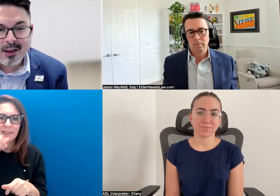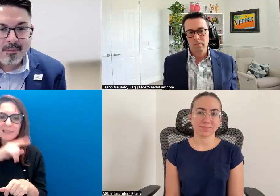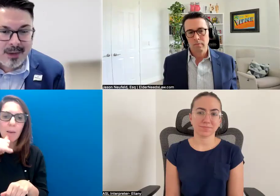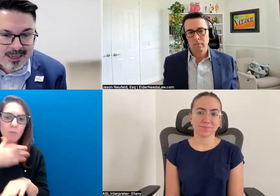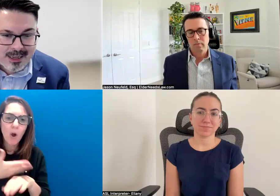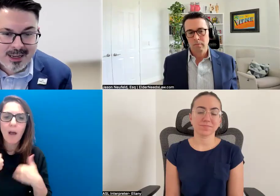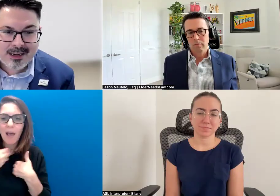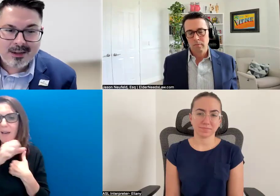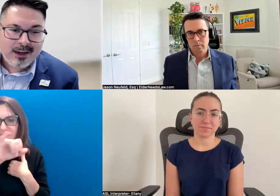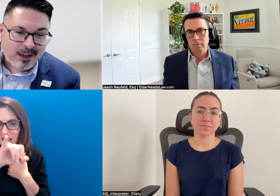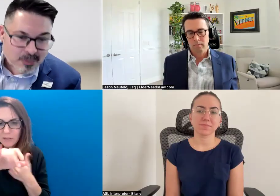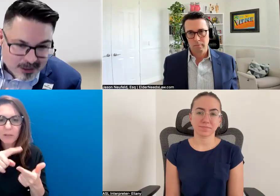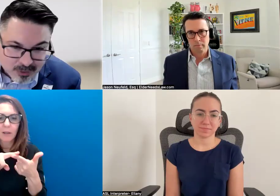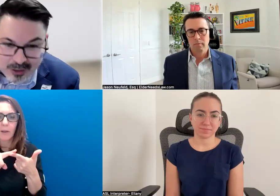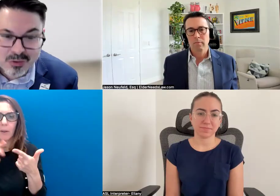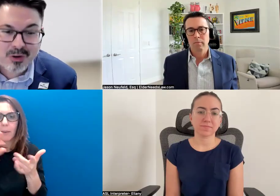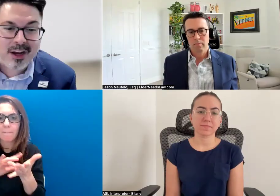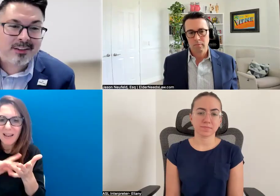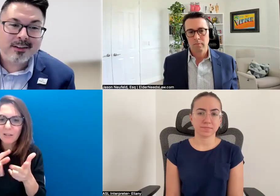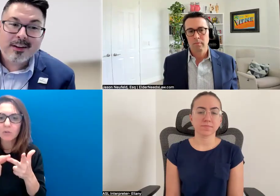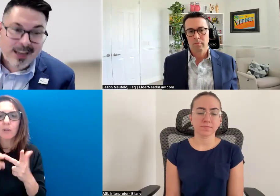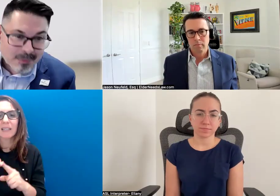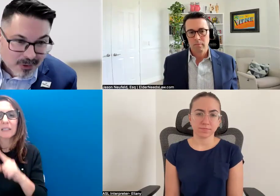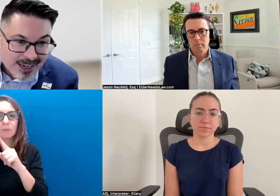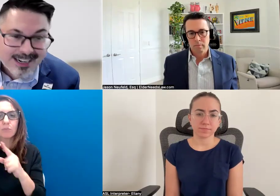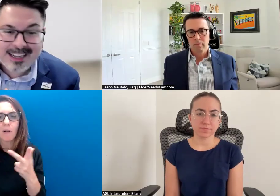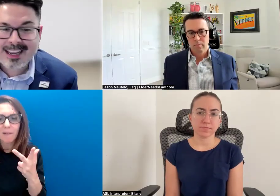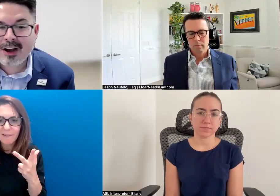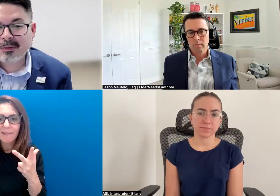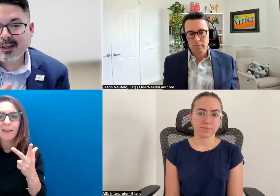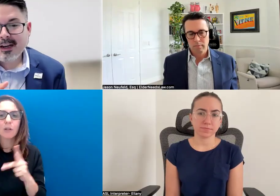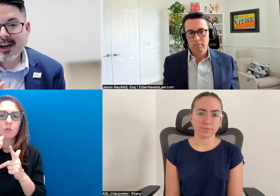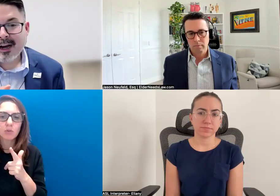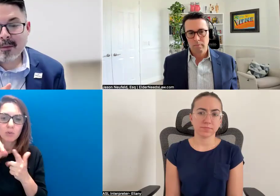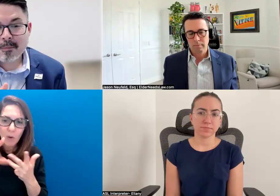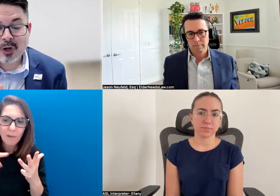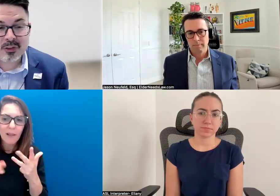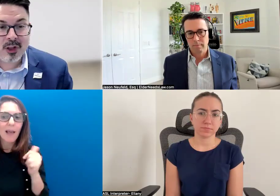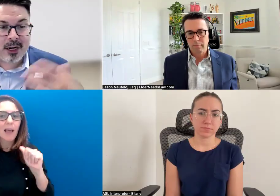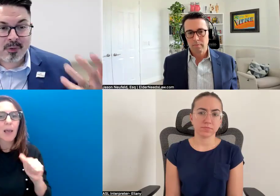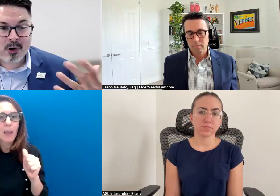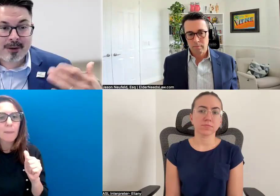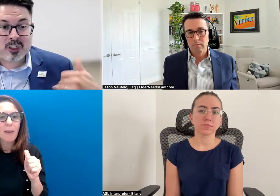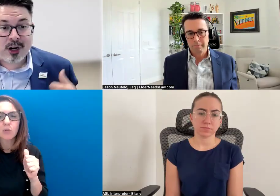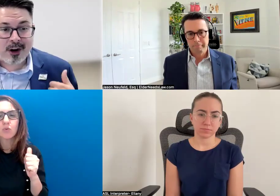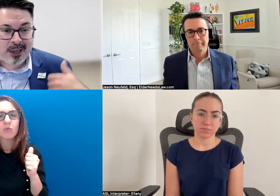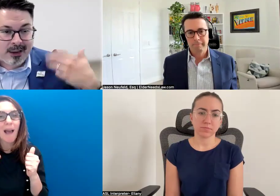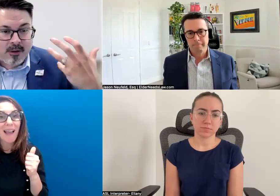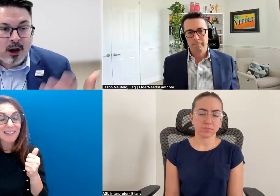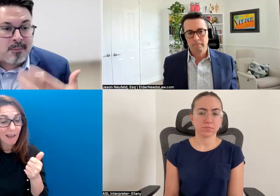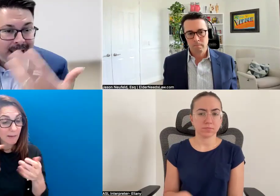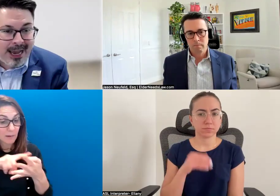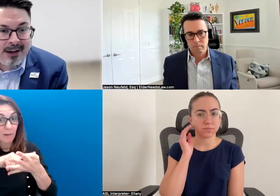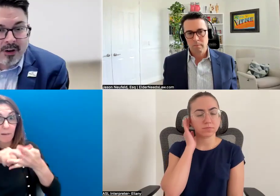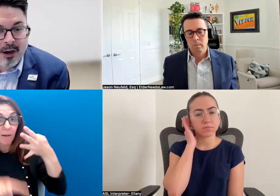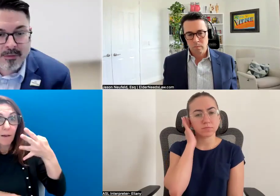SSI, Medicaid, a special needs trust, an Able United account. Mhm. It's a lot of programs. They're carrying it